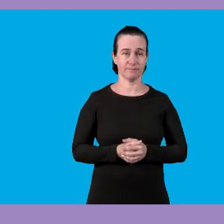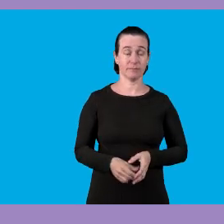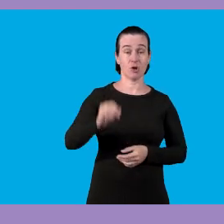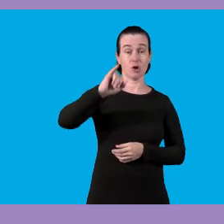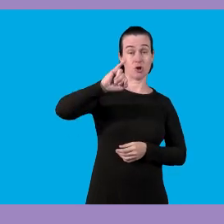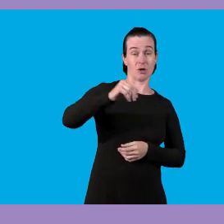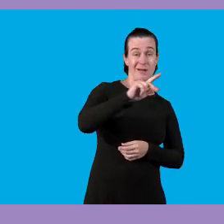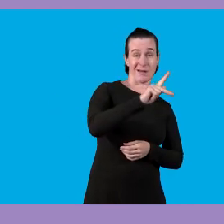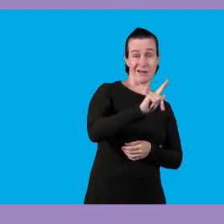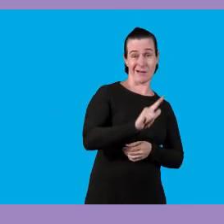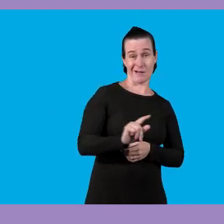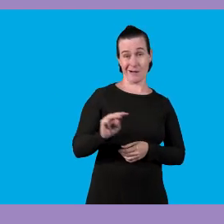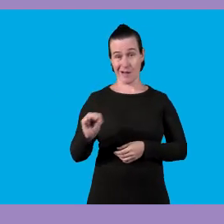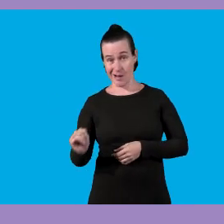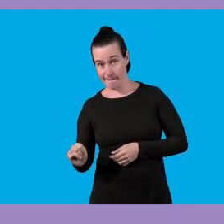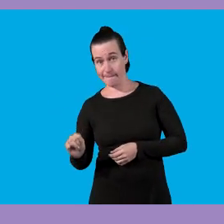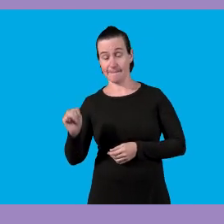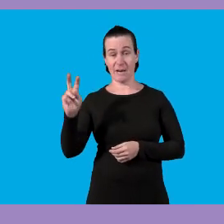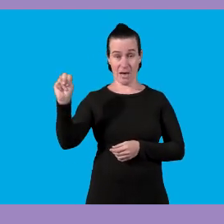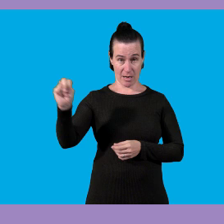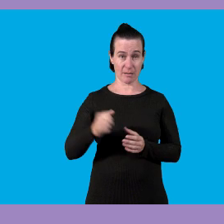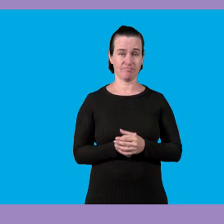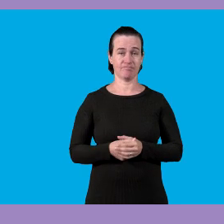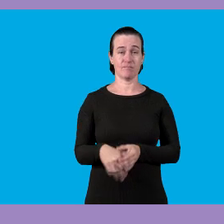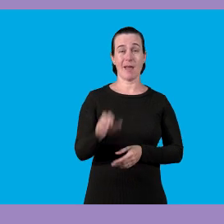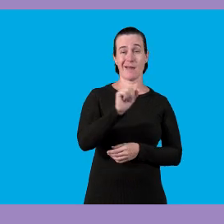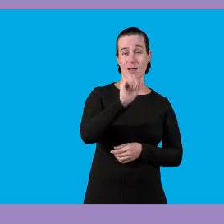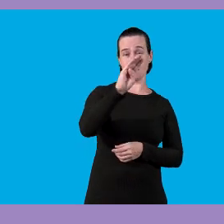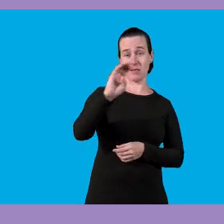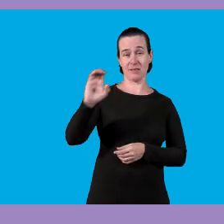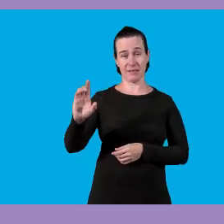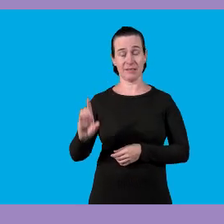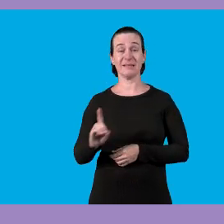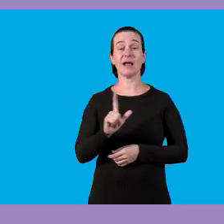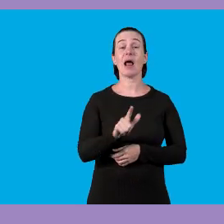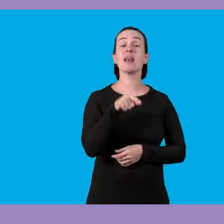JKLMN and ABCDL are regular pentagons.